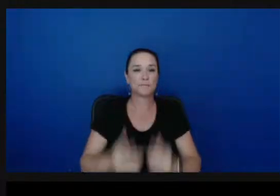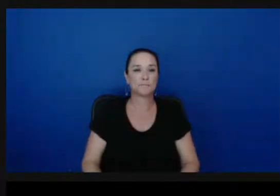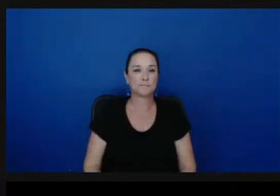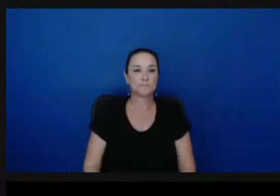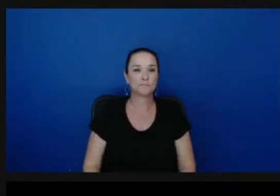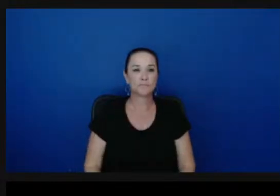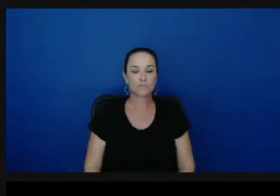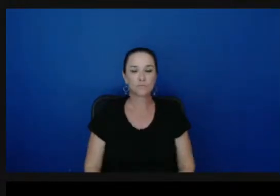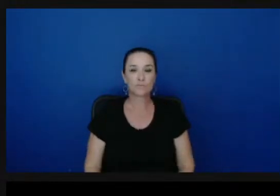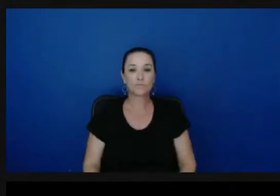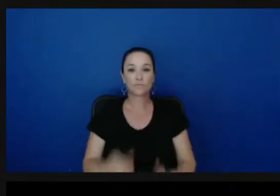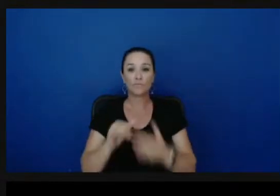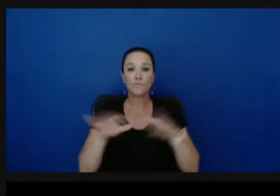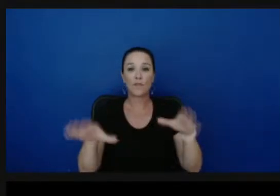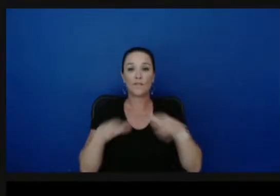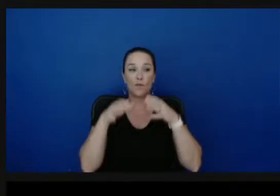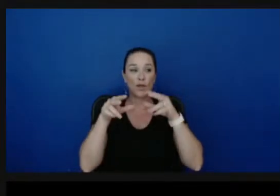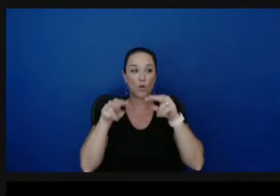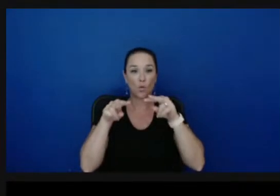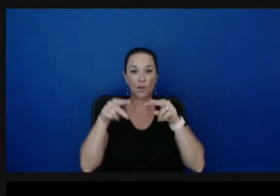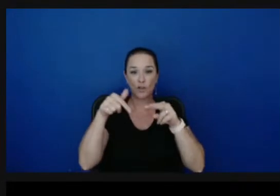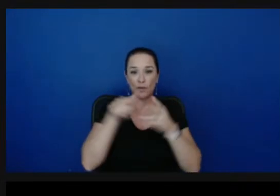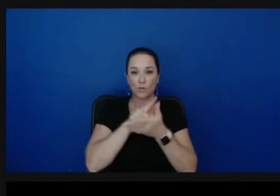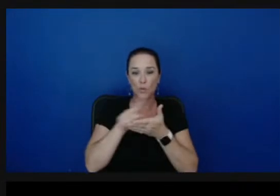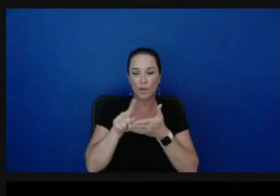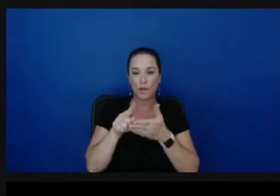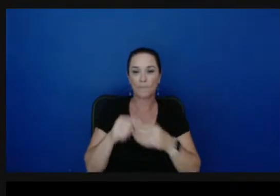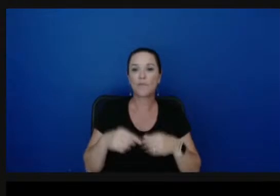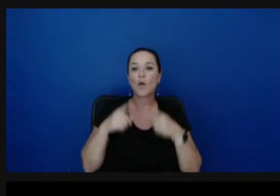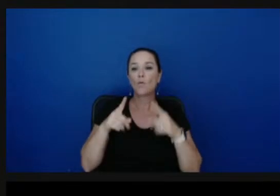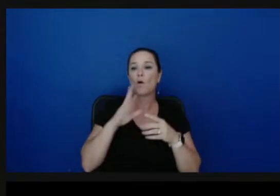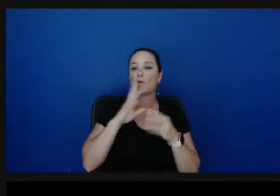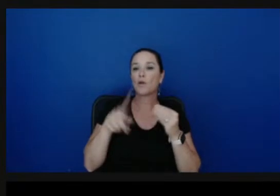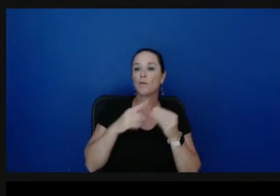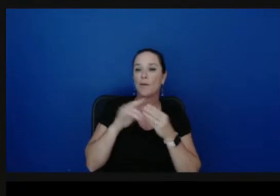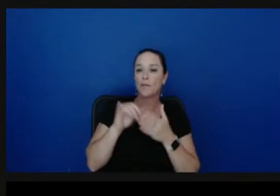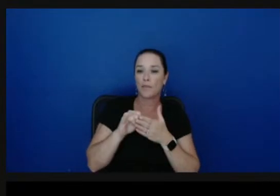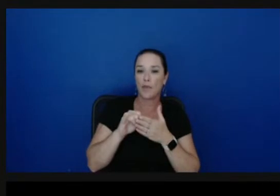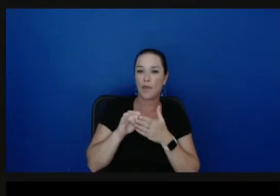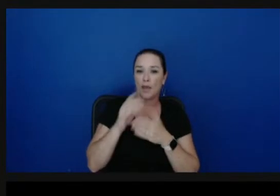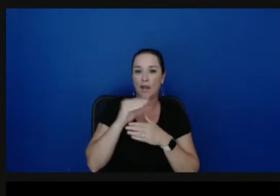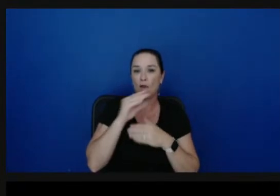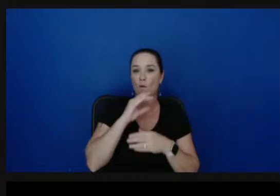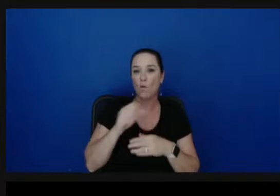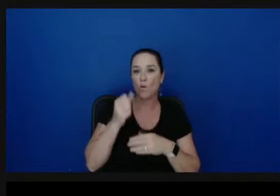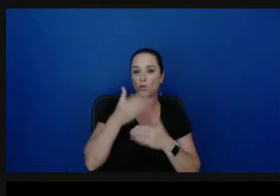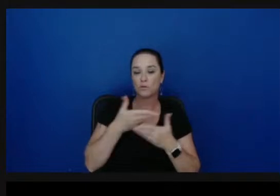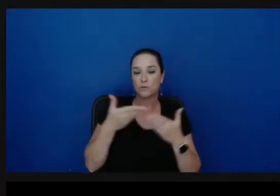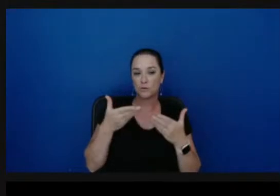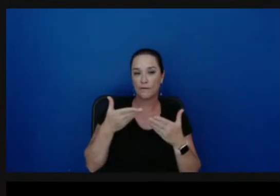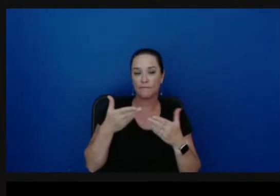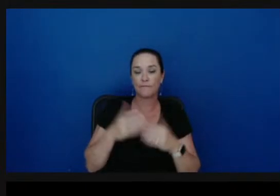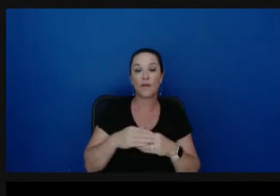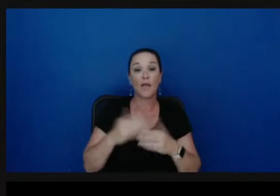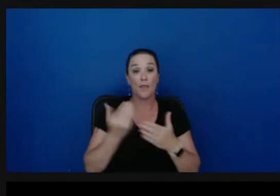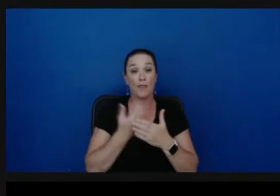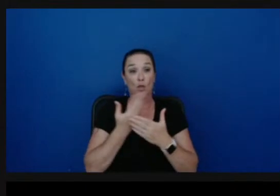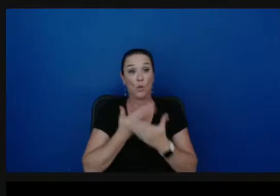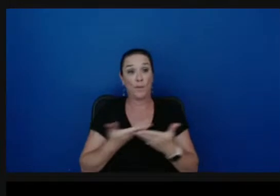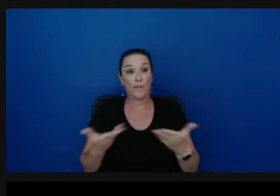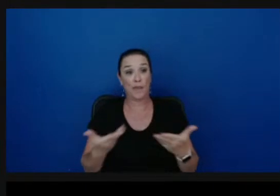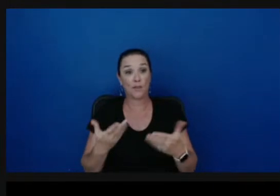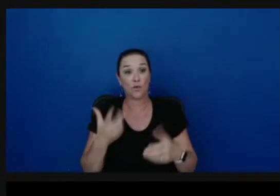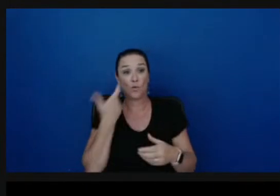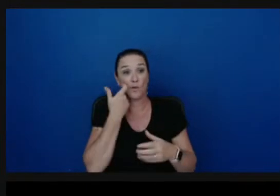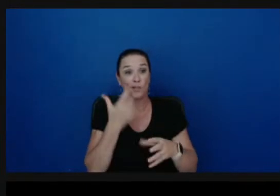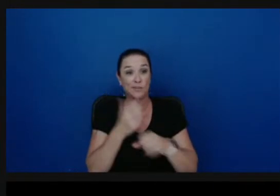So that's Volcano Watch this week. Well, we're talking about this, and old stuff. The new stuff is for us. We just got the